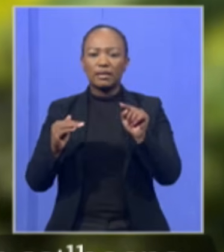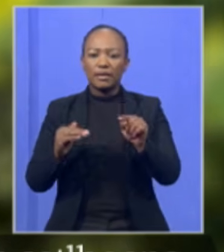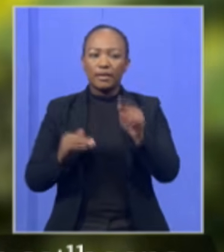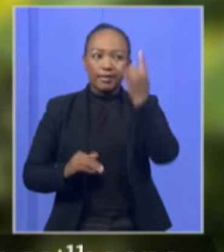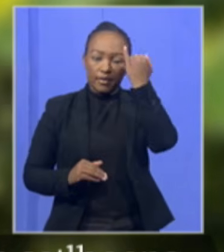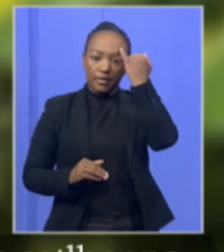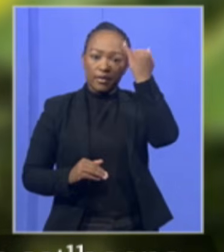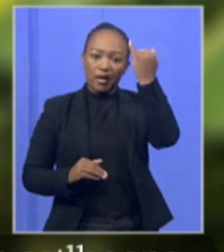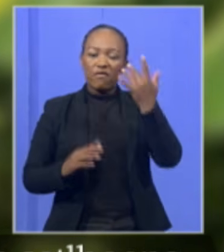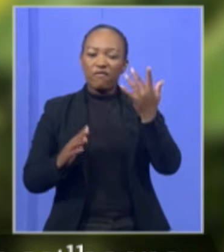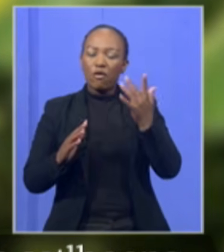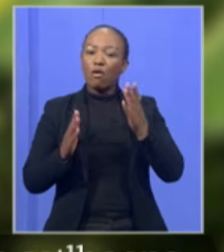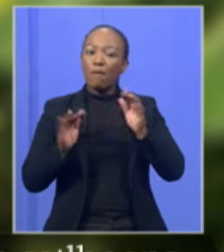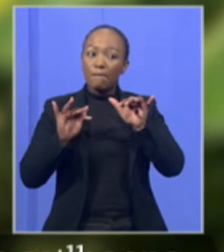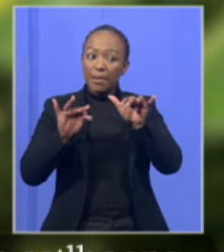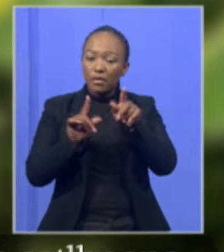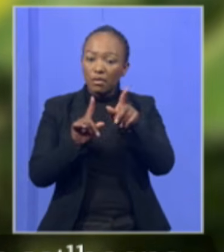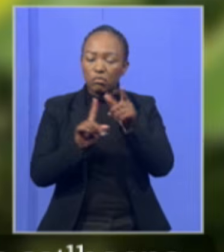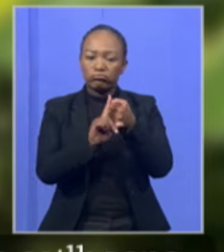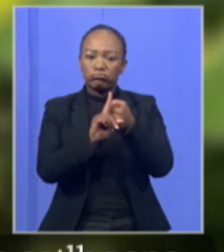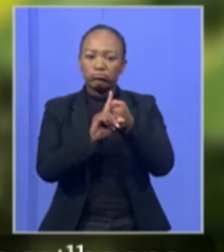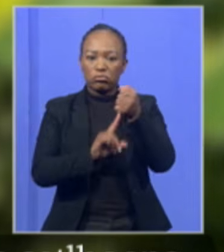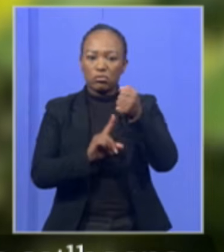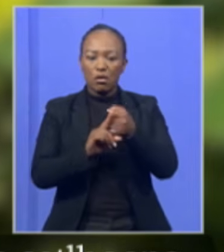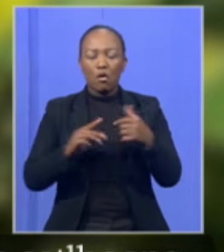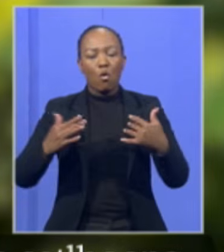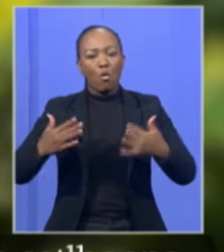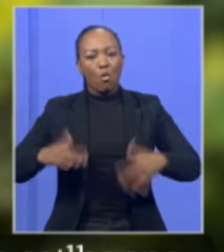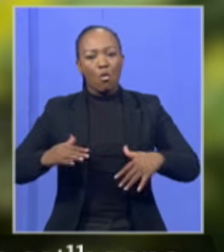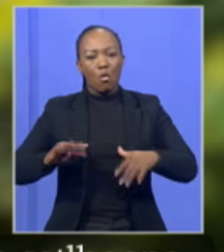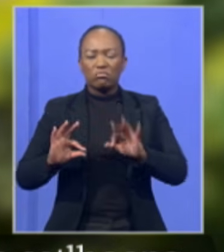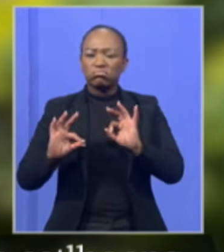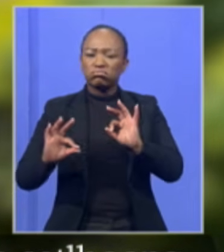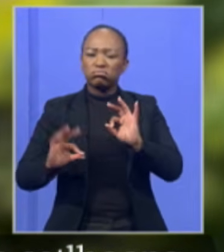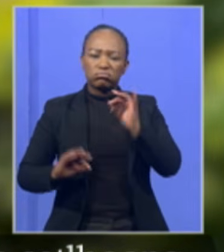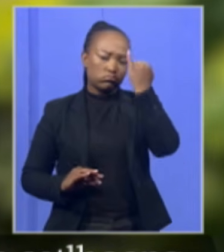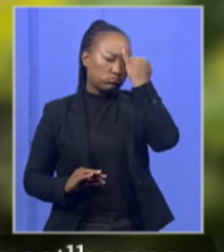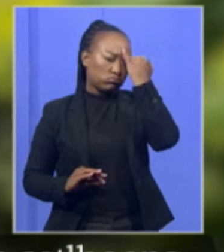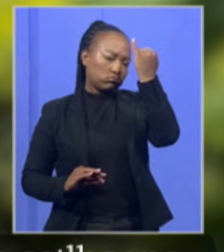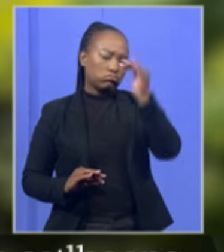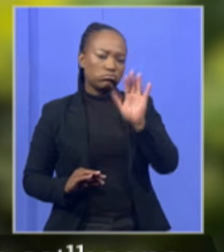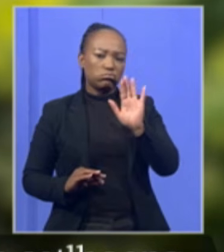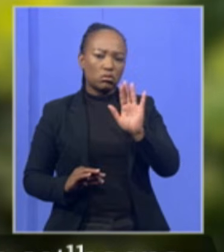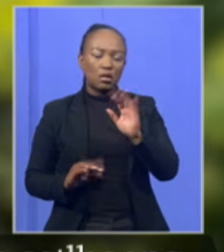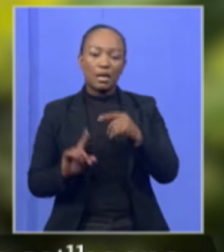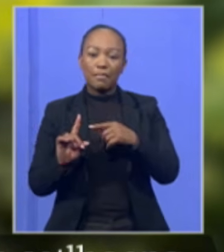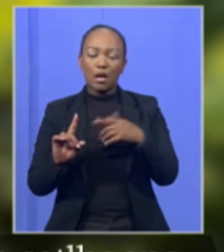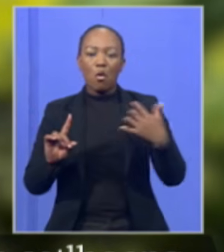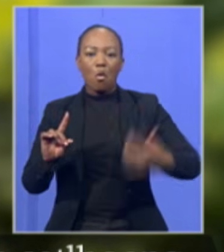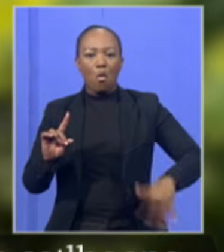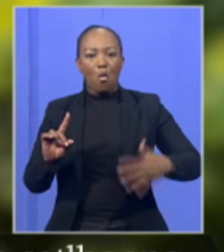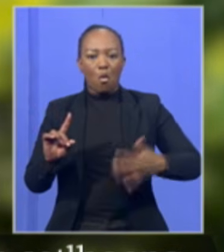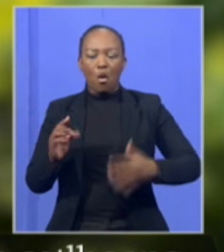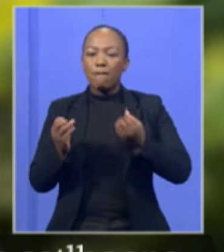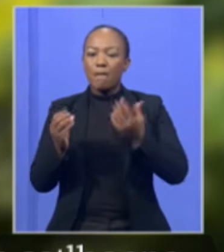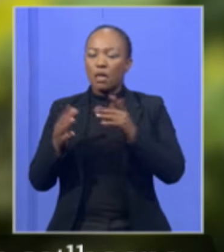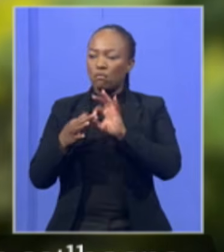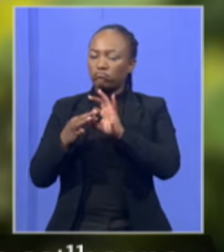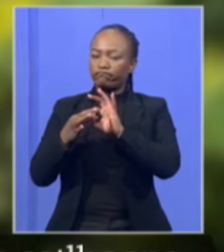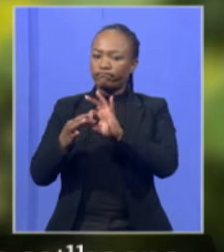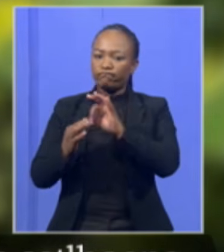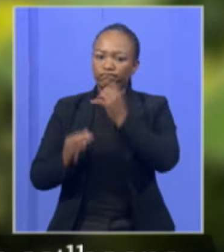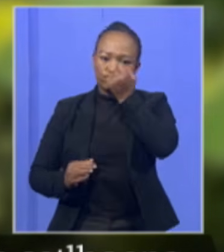of humanity. That is to say, a fraternal idea. This is one with which I think many relate. I know the